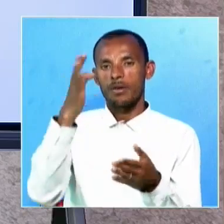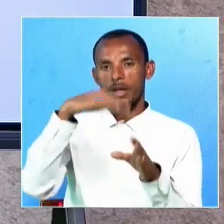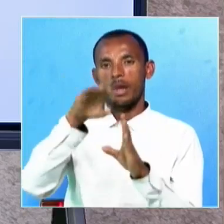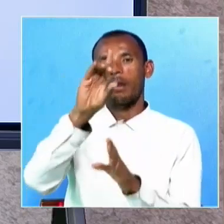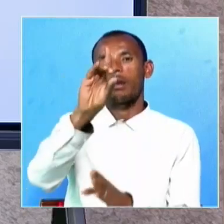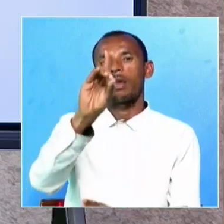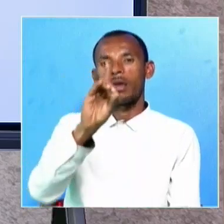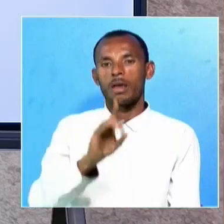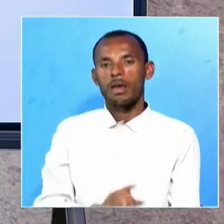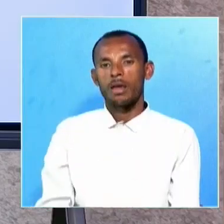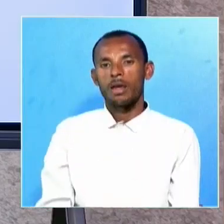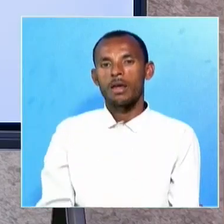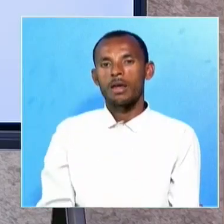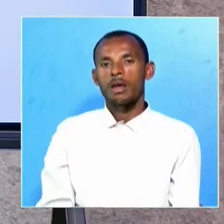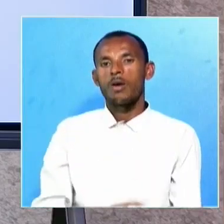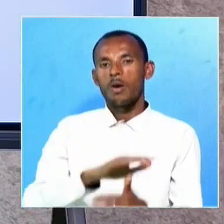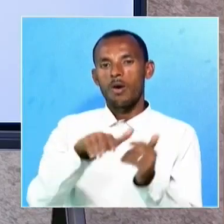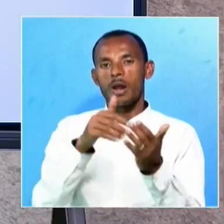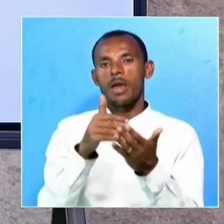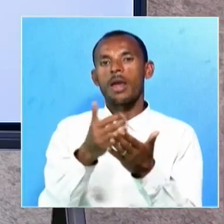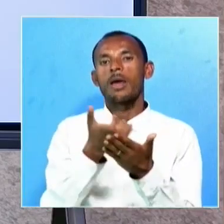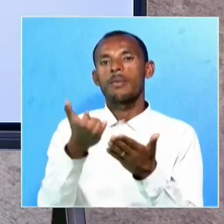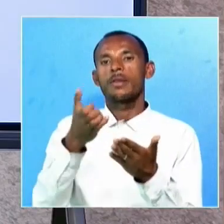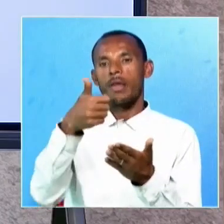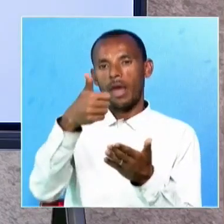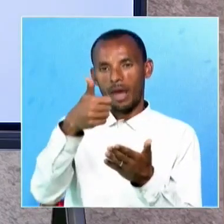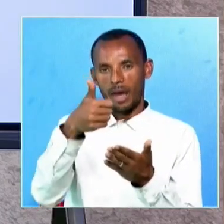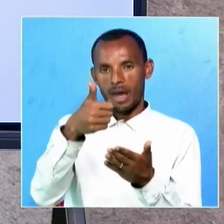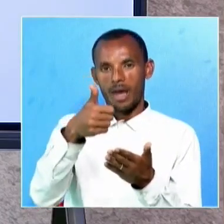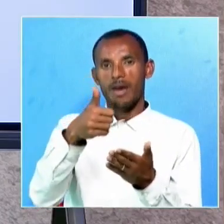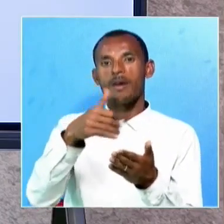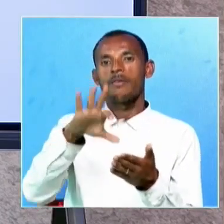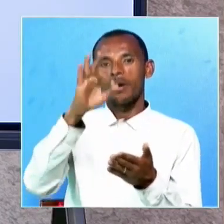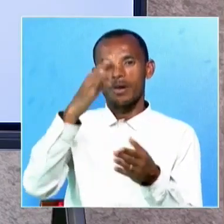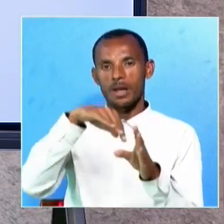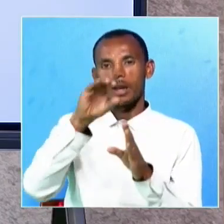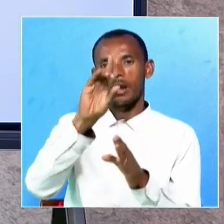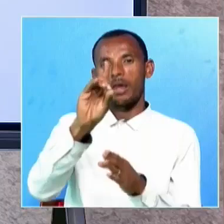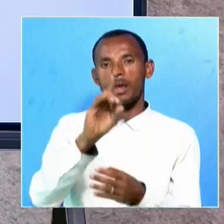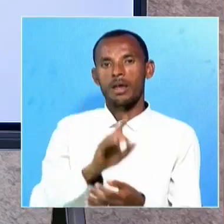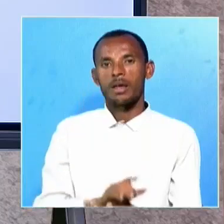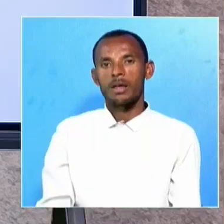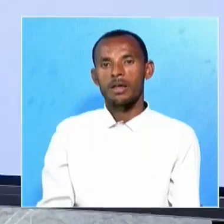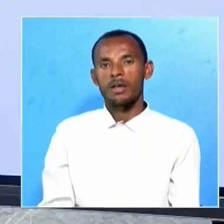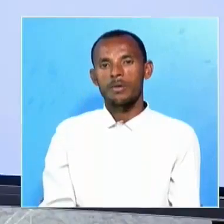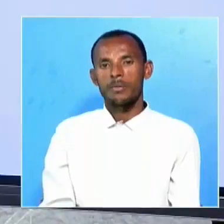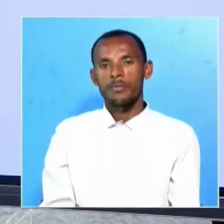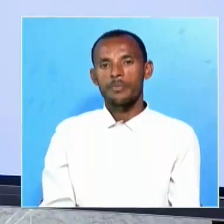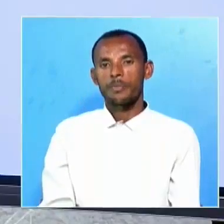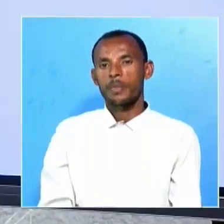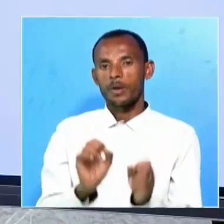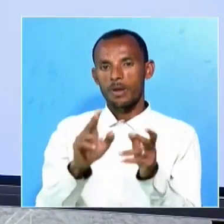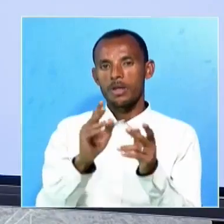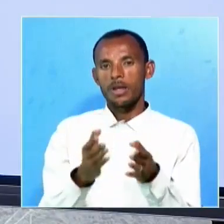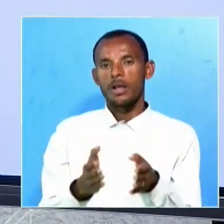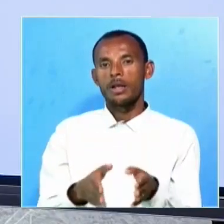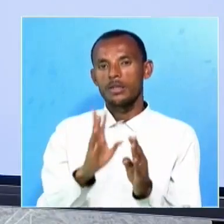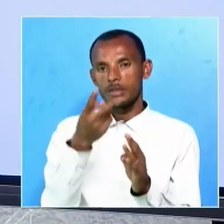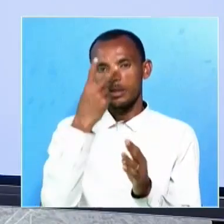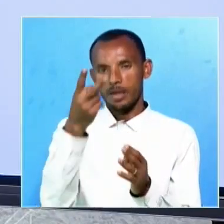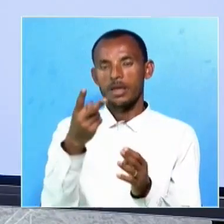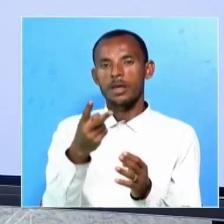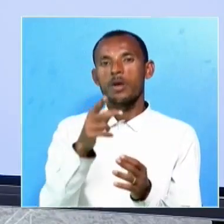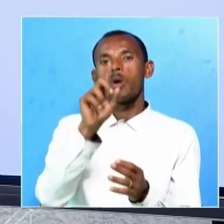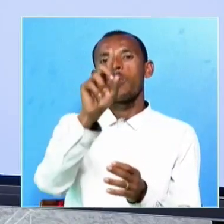D. Okay, all elements found here must found on second set. Okay, let's check it.